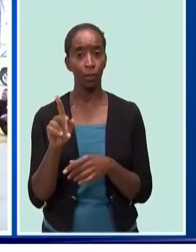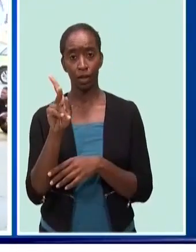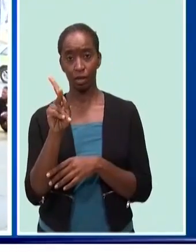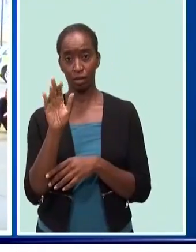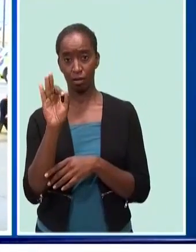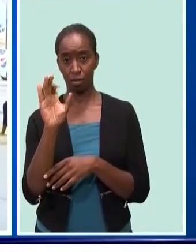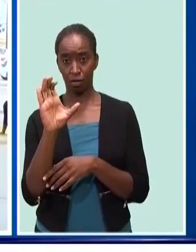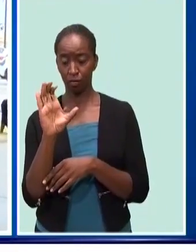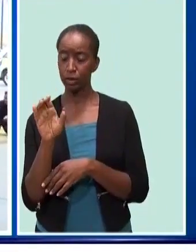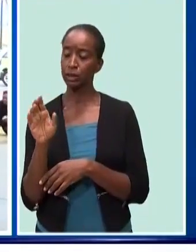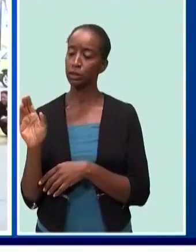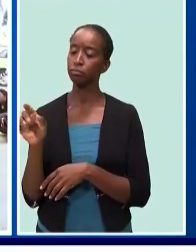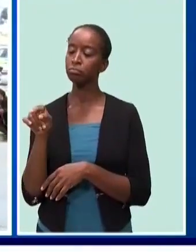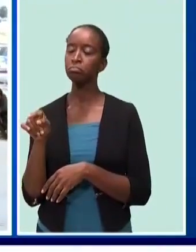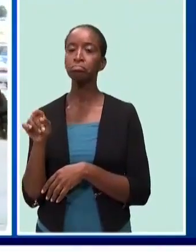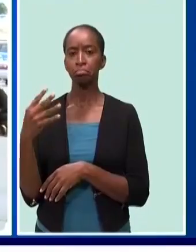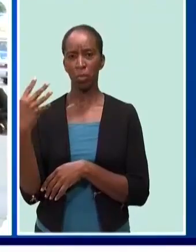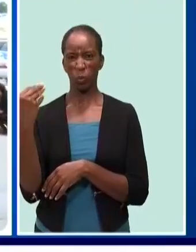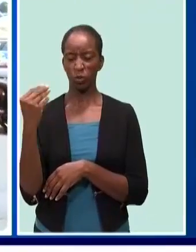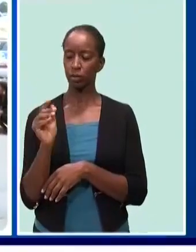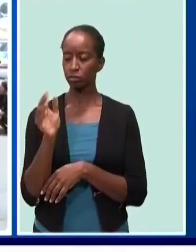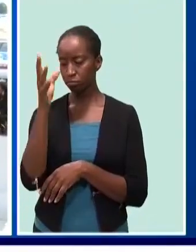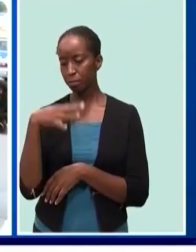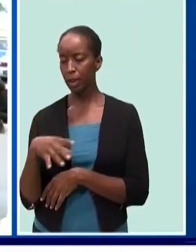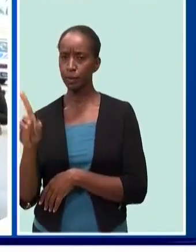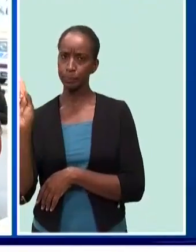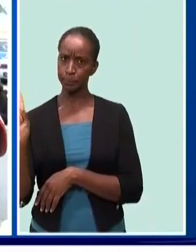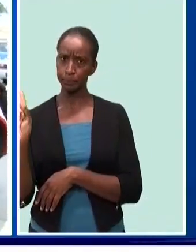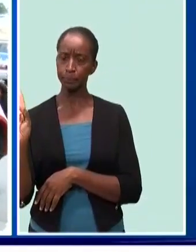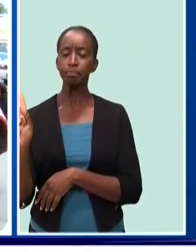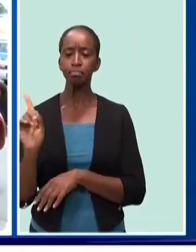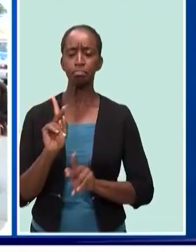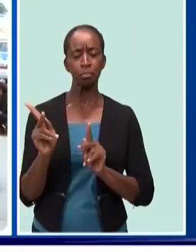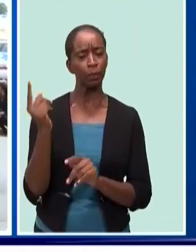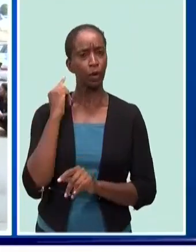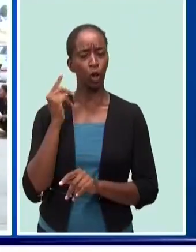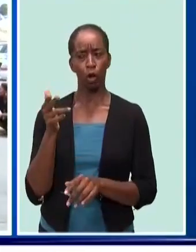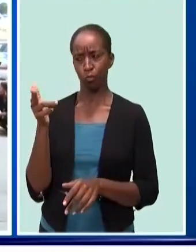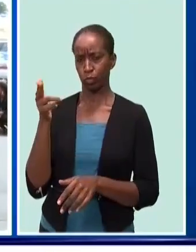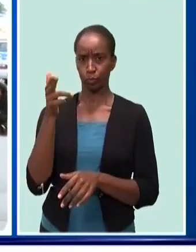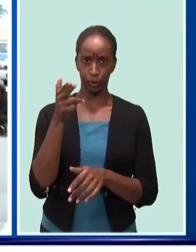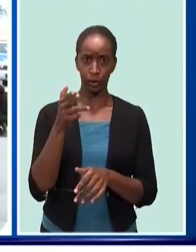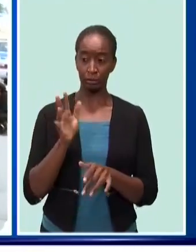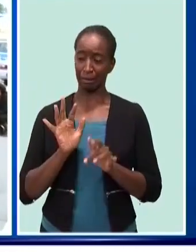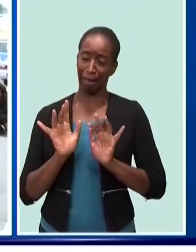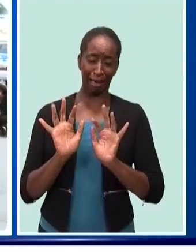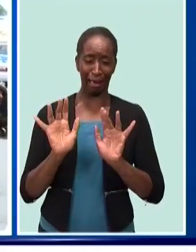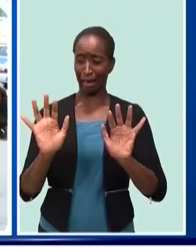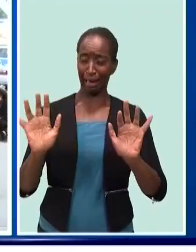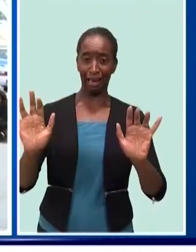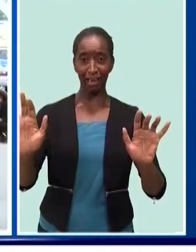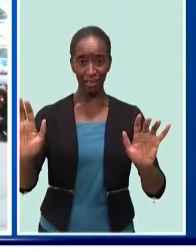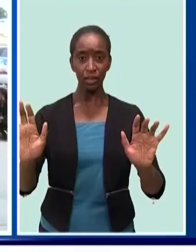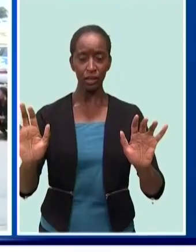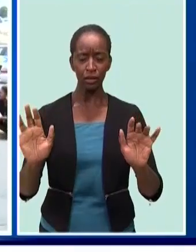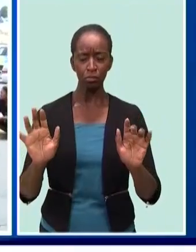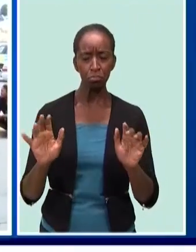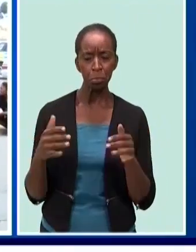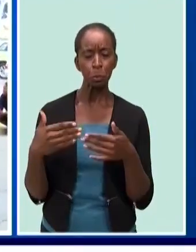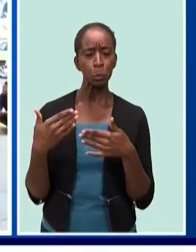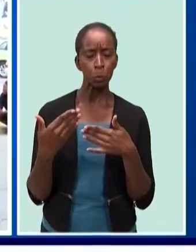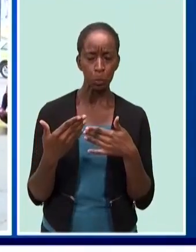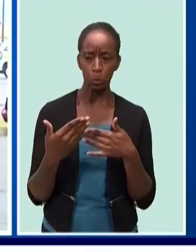of gunshots were heard, causing the crowd to scamper. Moments later, the victim was seen laying lifeless on